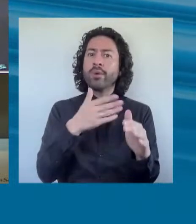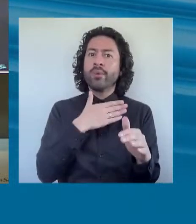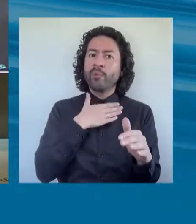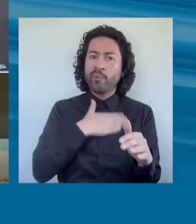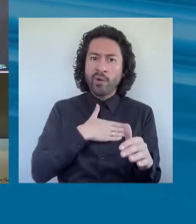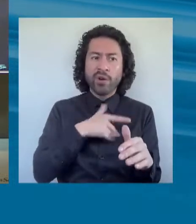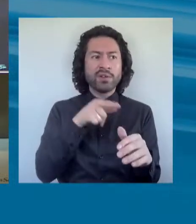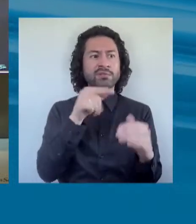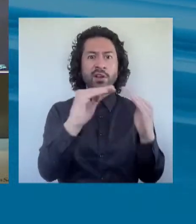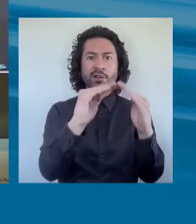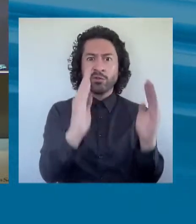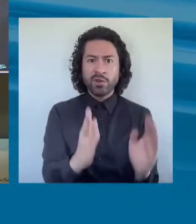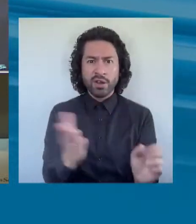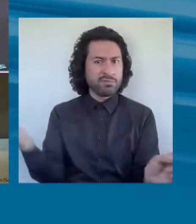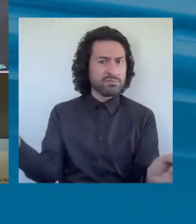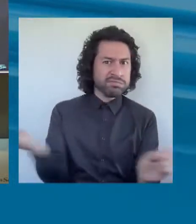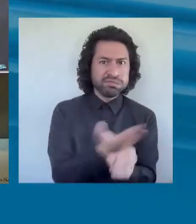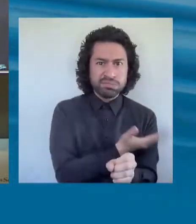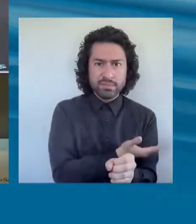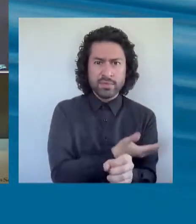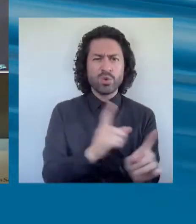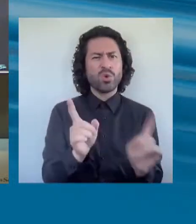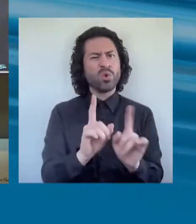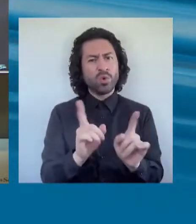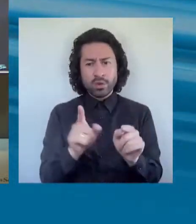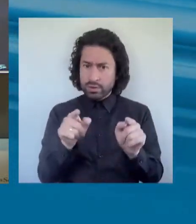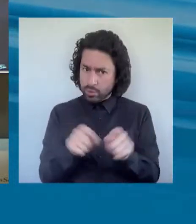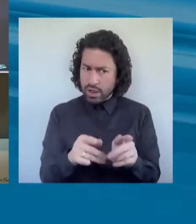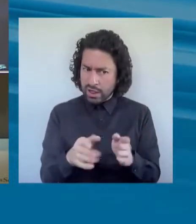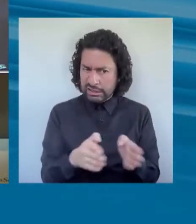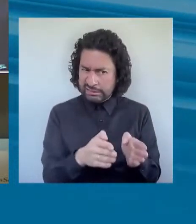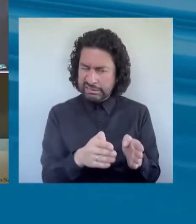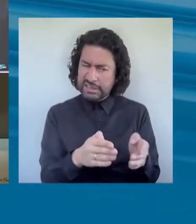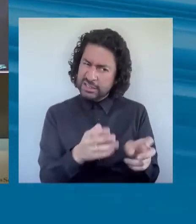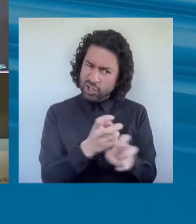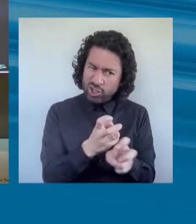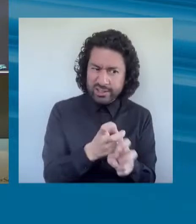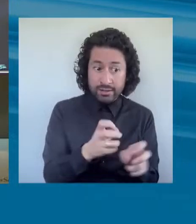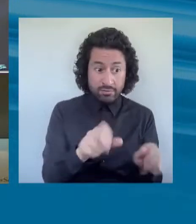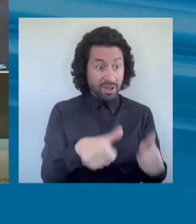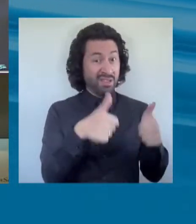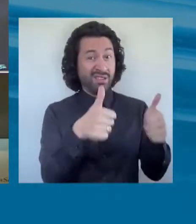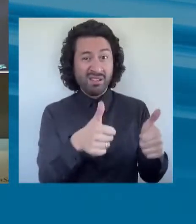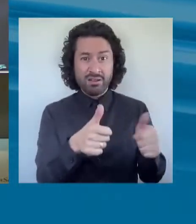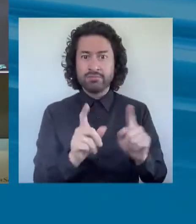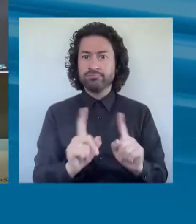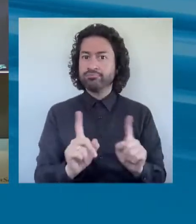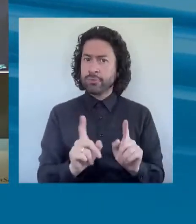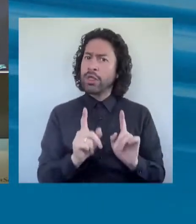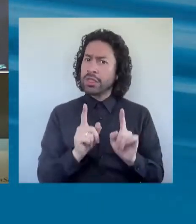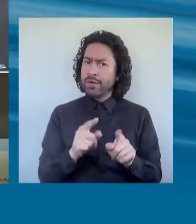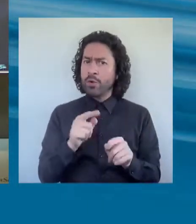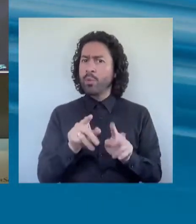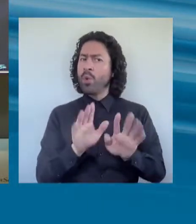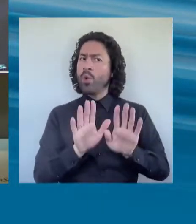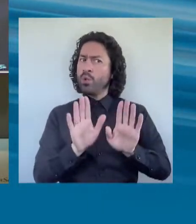the institutions as a whole. This is a complex path and not necessarily successful. We should have a